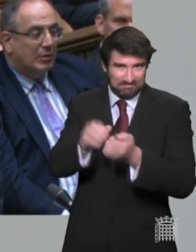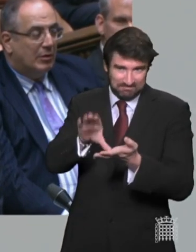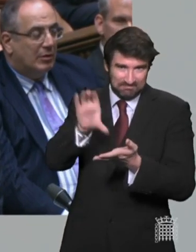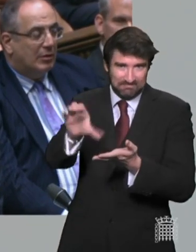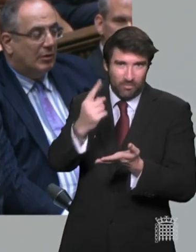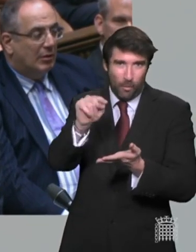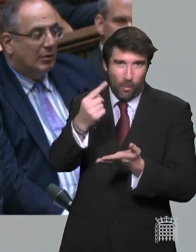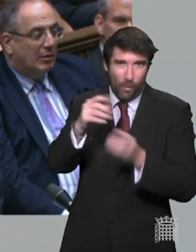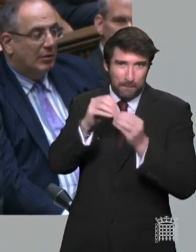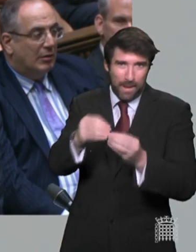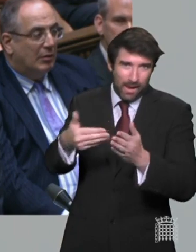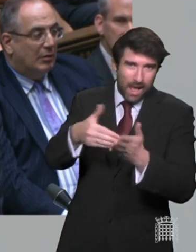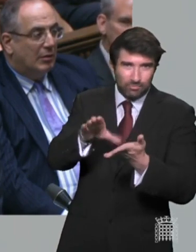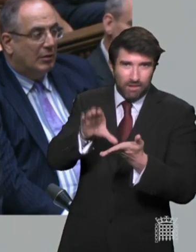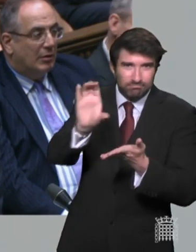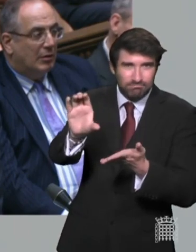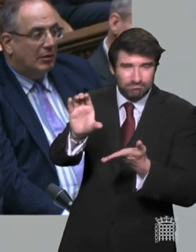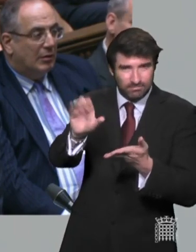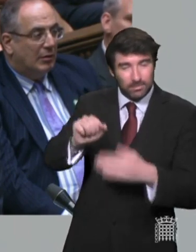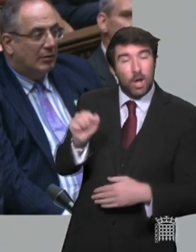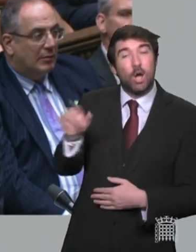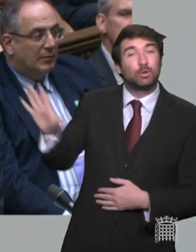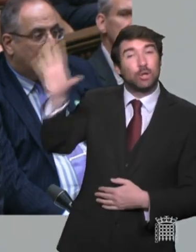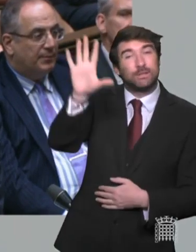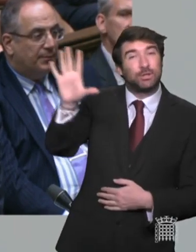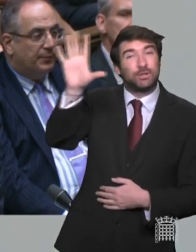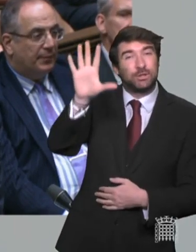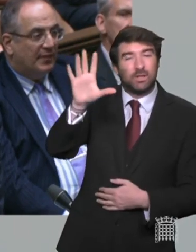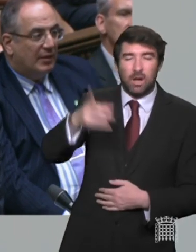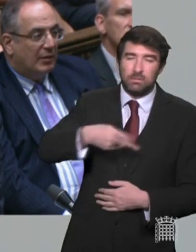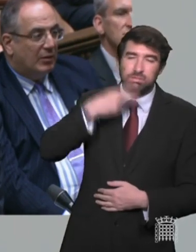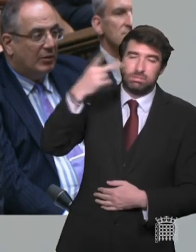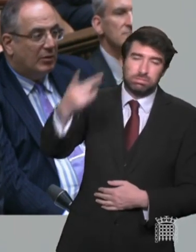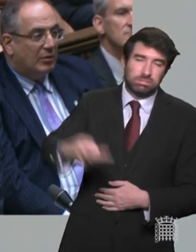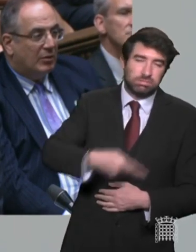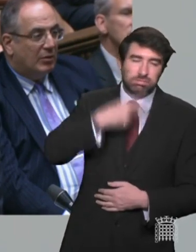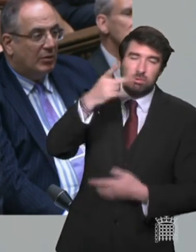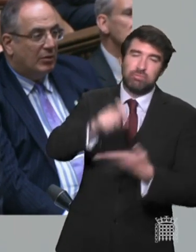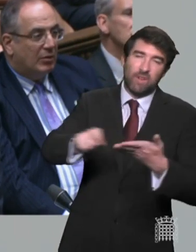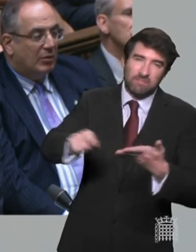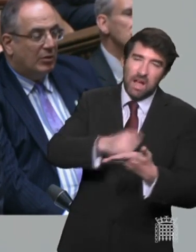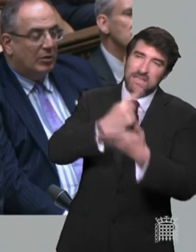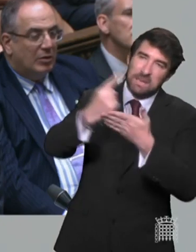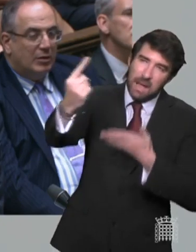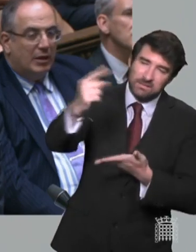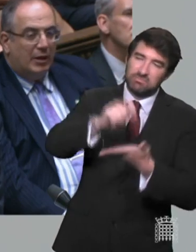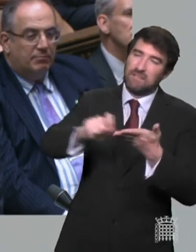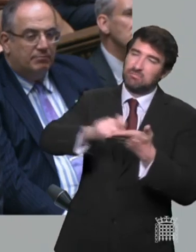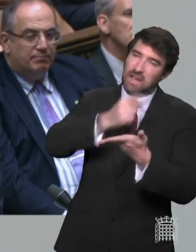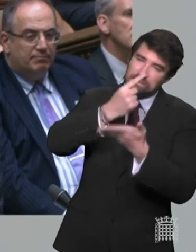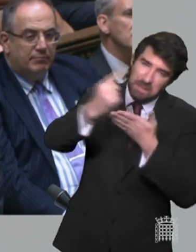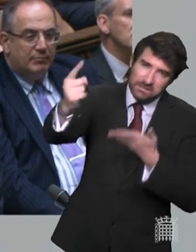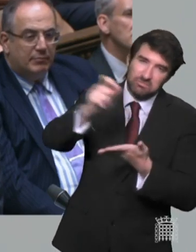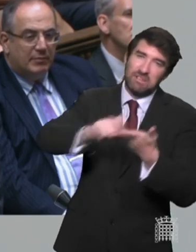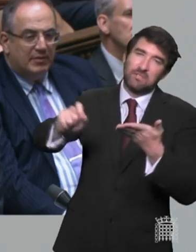the NHS. And in Scotland, Mr. Speaker, while all they can talk about is another referendum, and I think that is